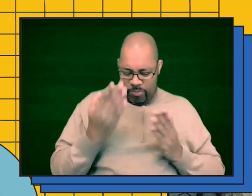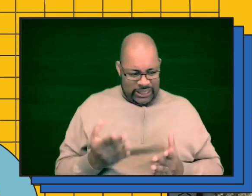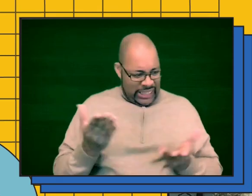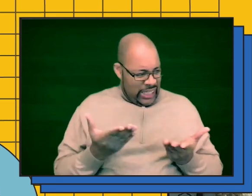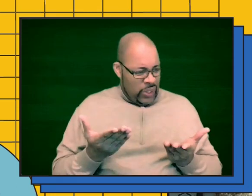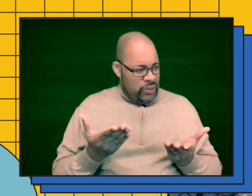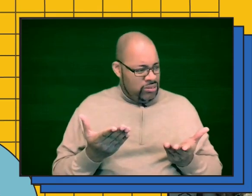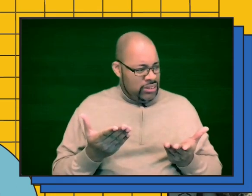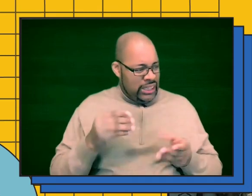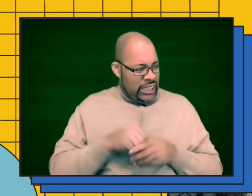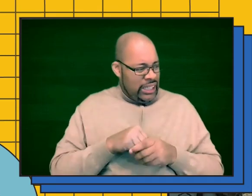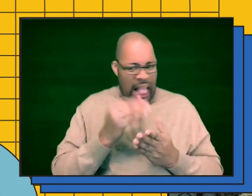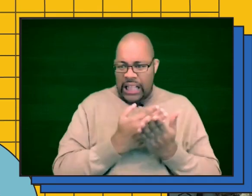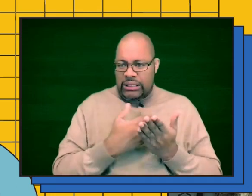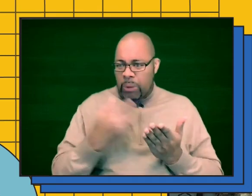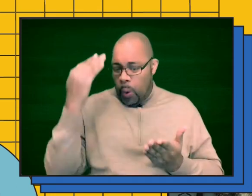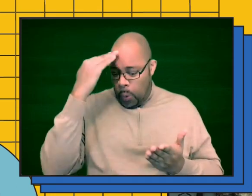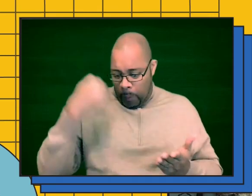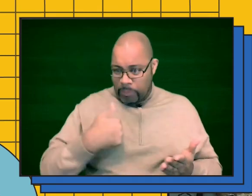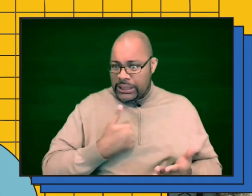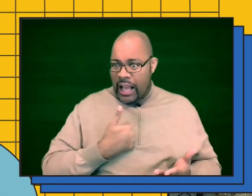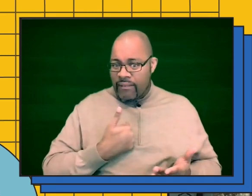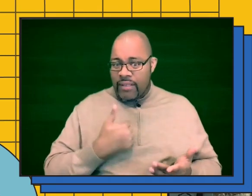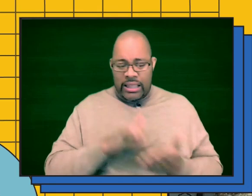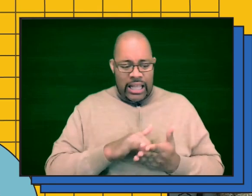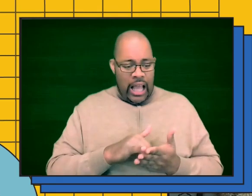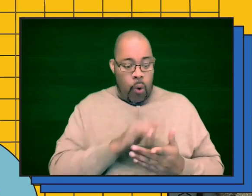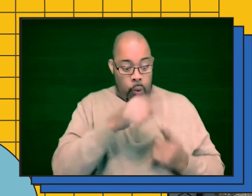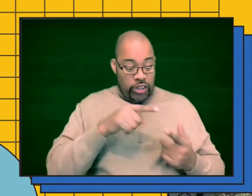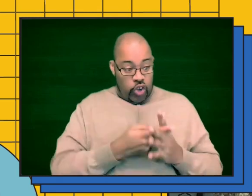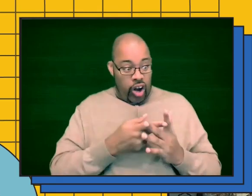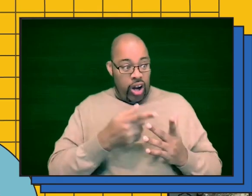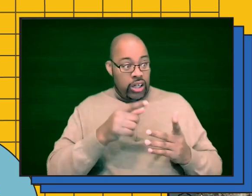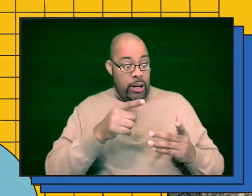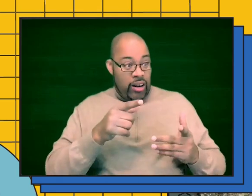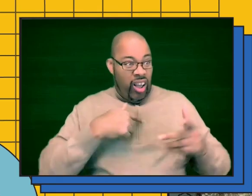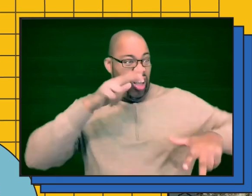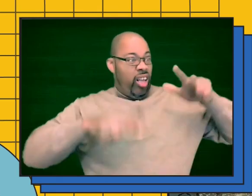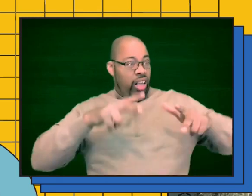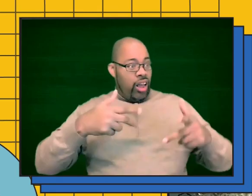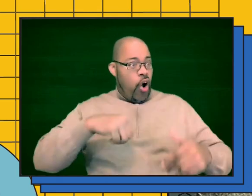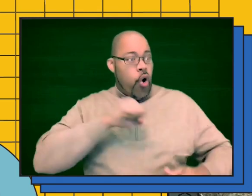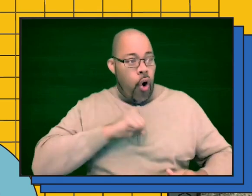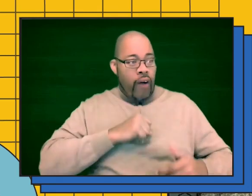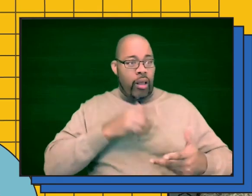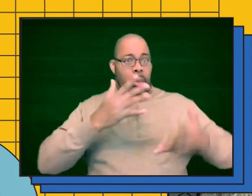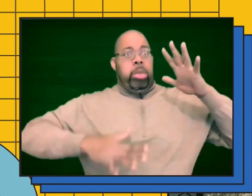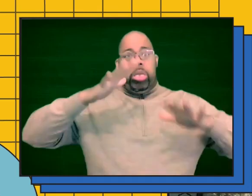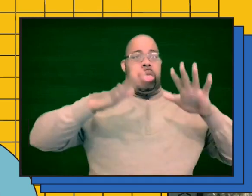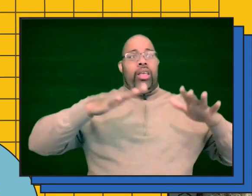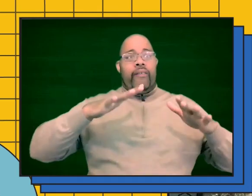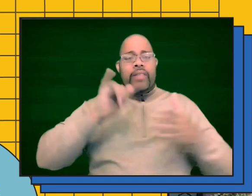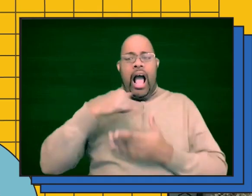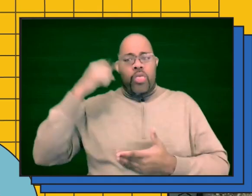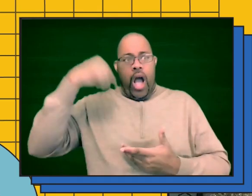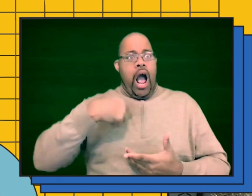Am I the only one here in a lesson? A coughing, sputtering thrash, a struggle to stay who